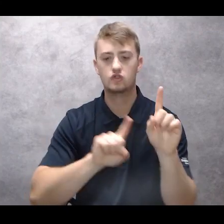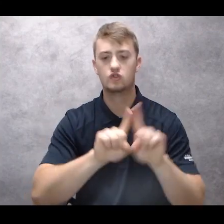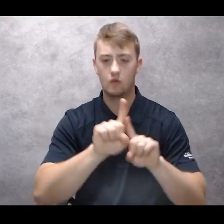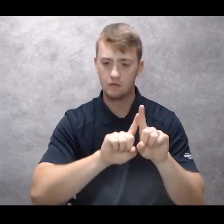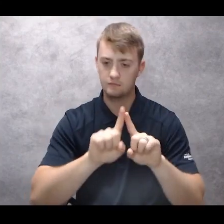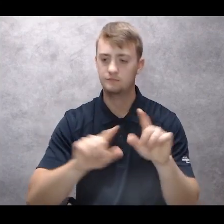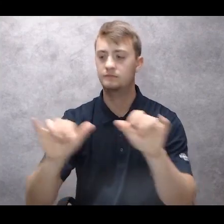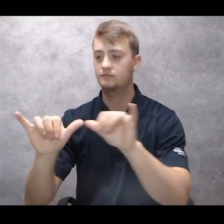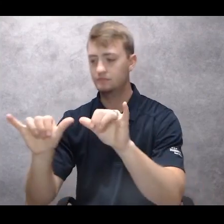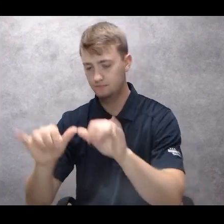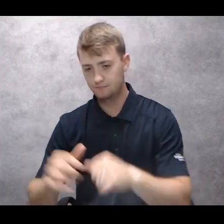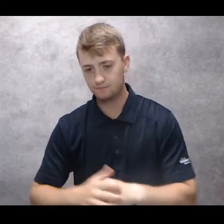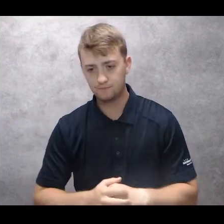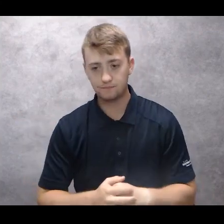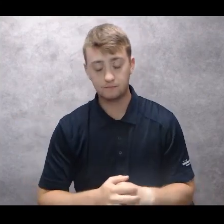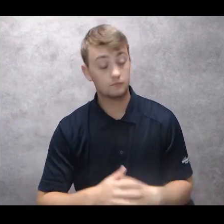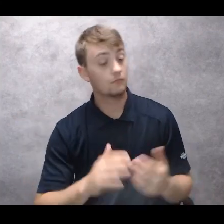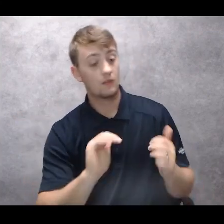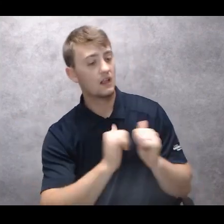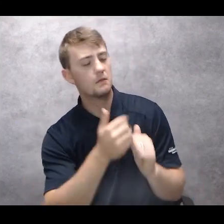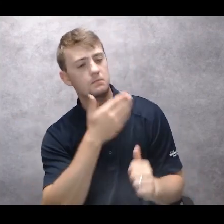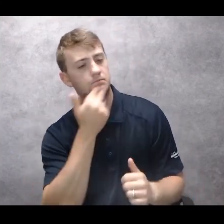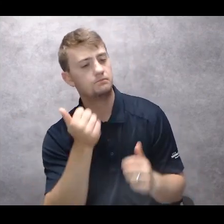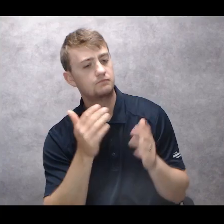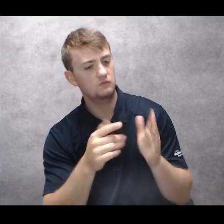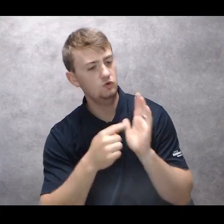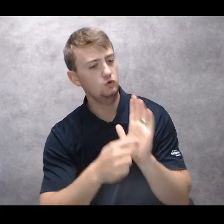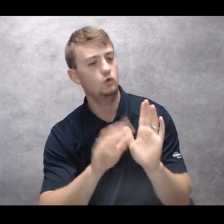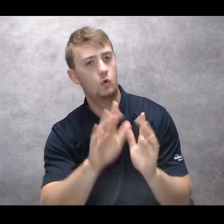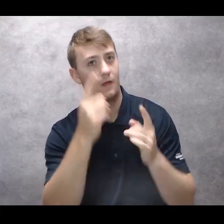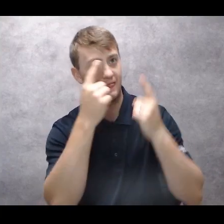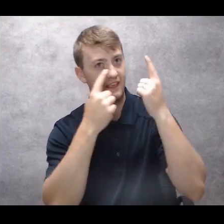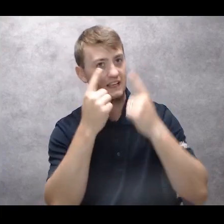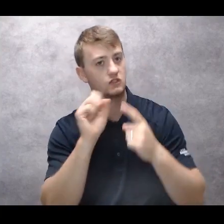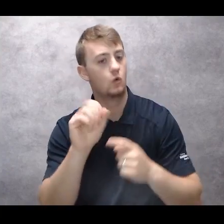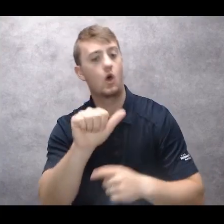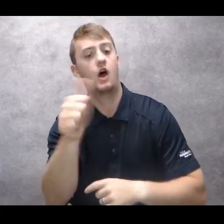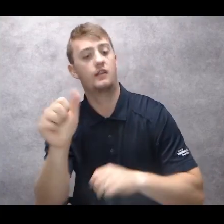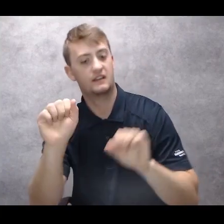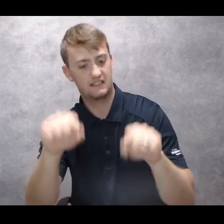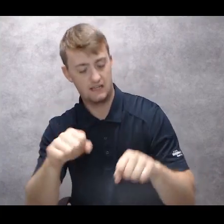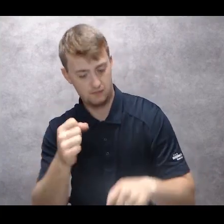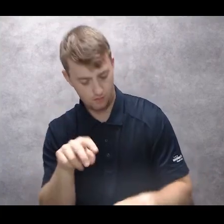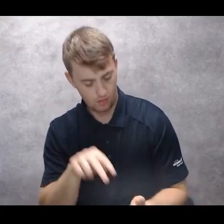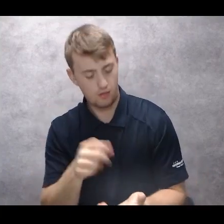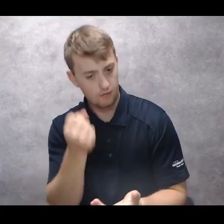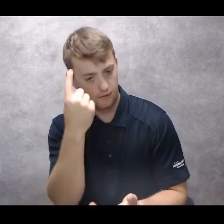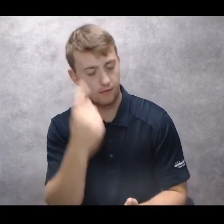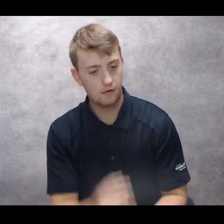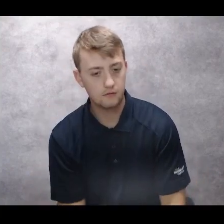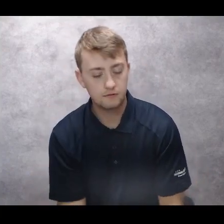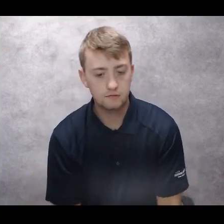stars' sizes. Right. What is the best way to represent your thinking so others can understand it?